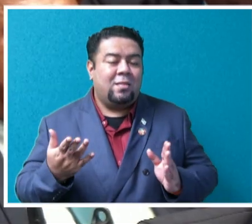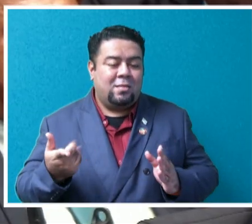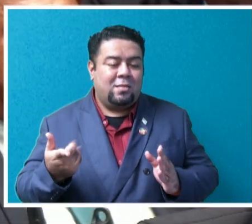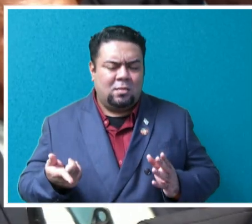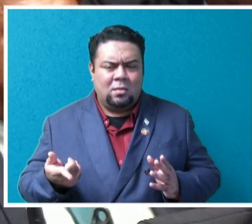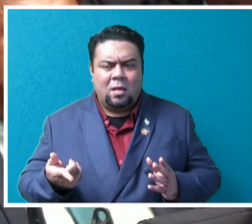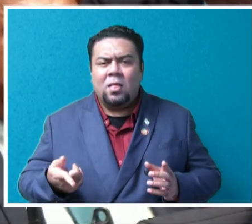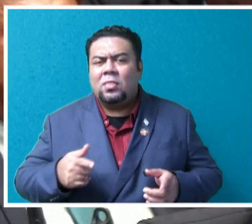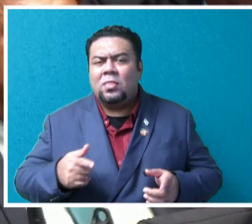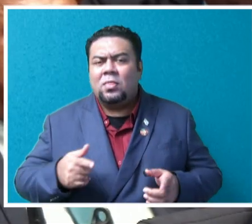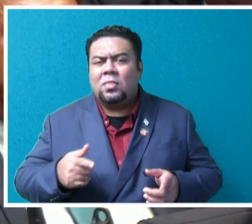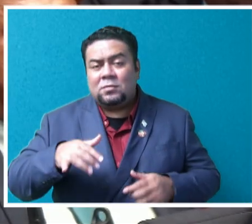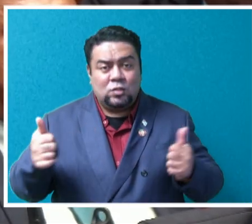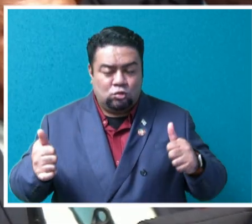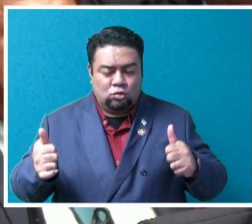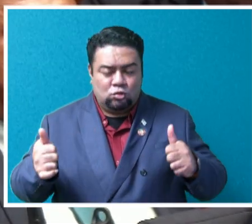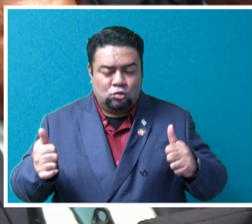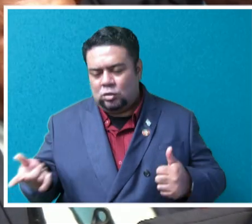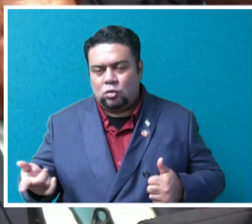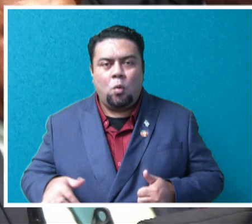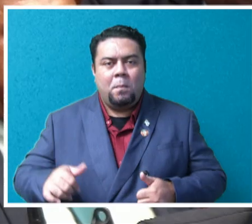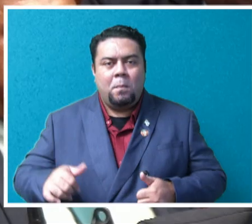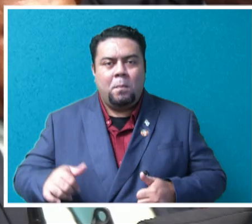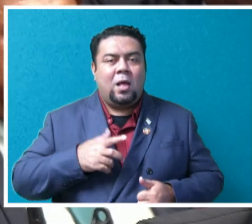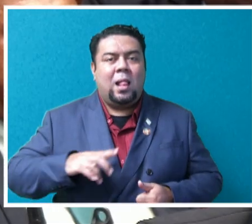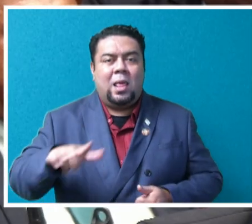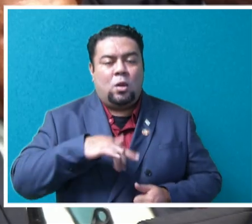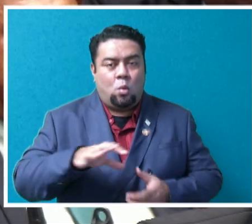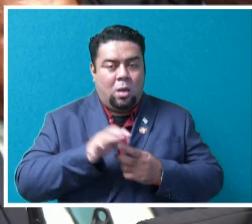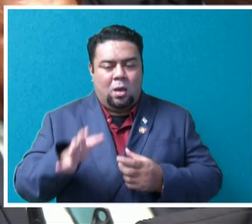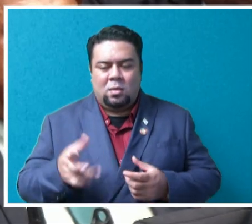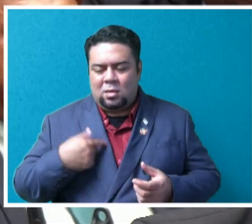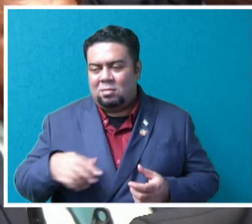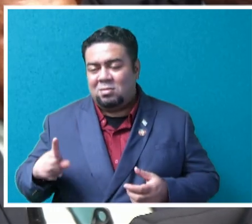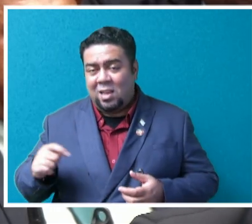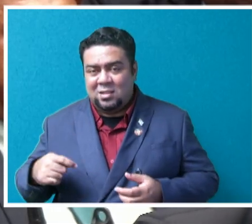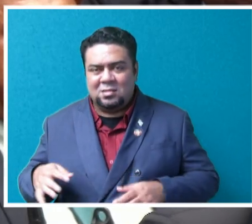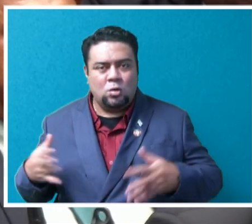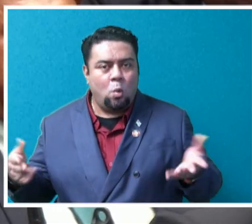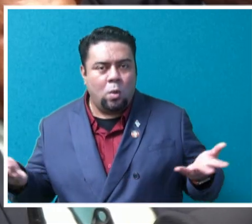landowners, serving as equity for development partnership and joint venture,